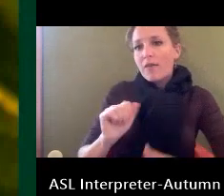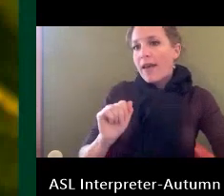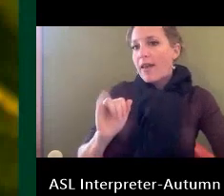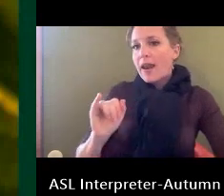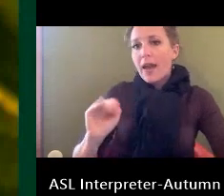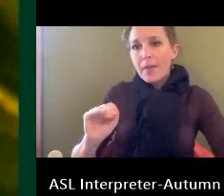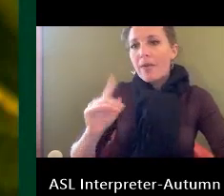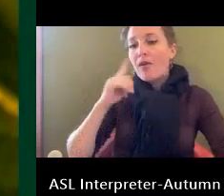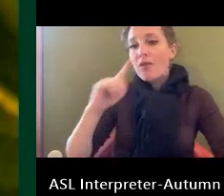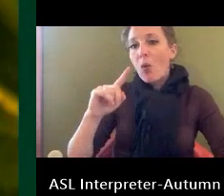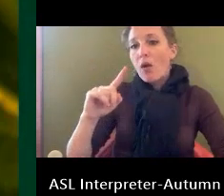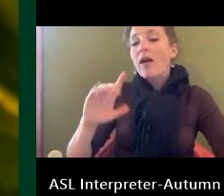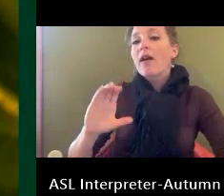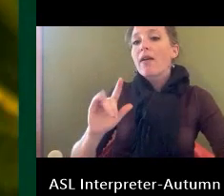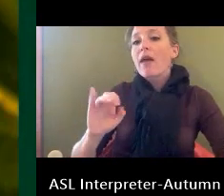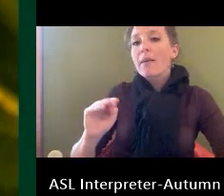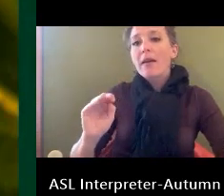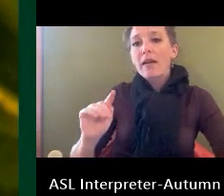ways.